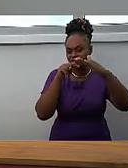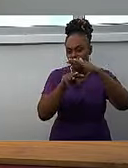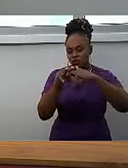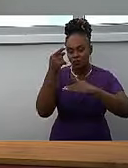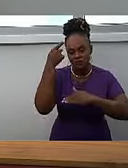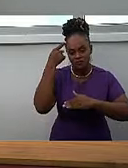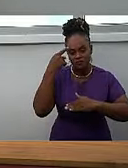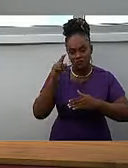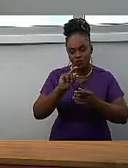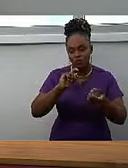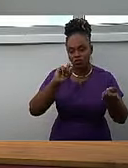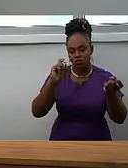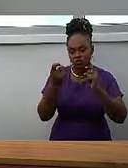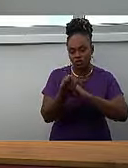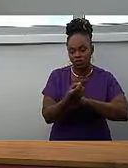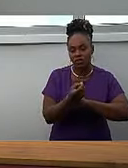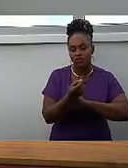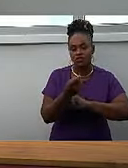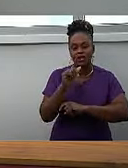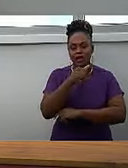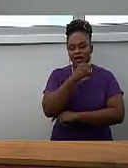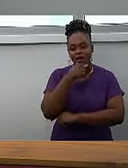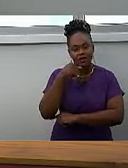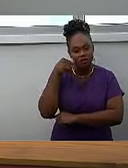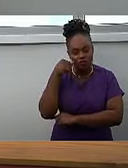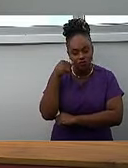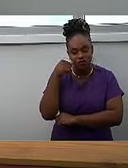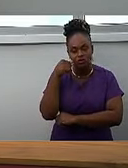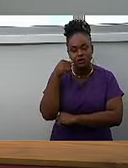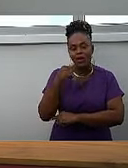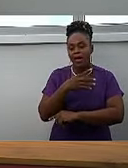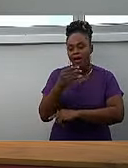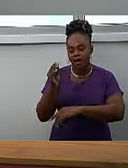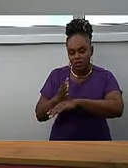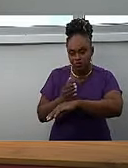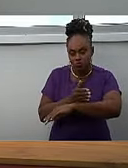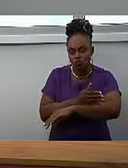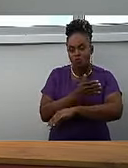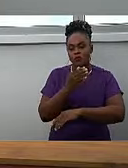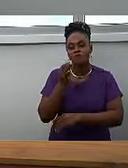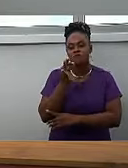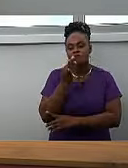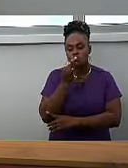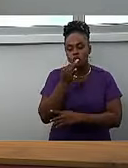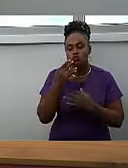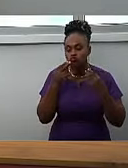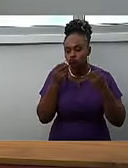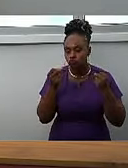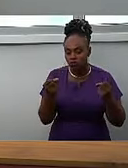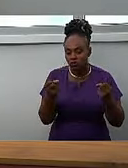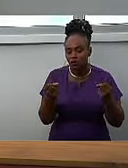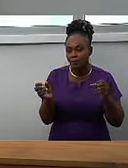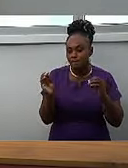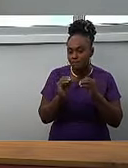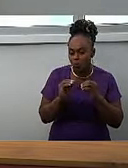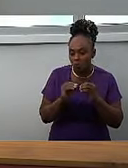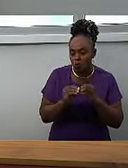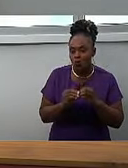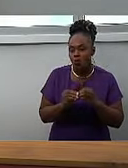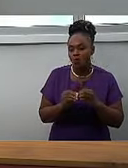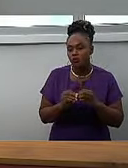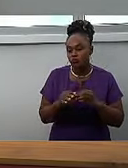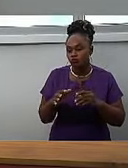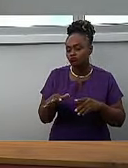transformation of the agriculture sector on enhancing food and nutrition security through increasing local food production and